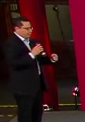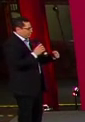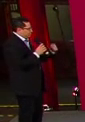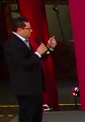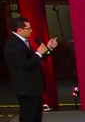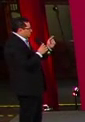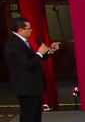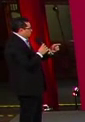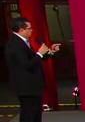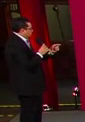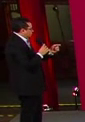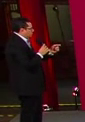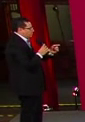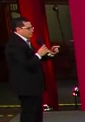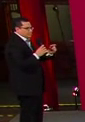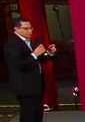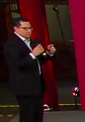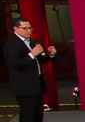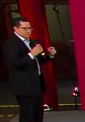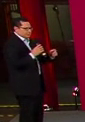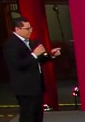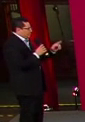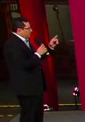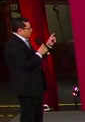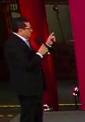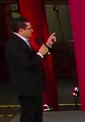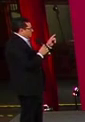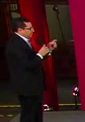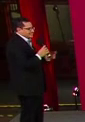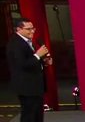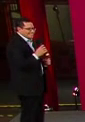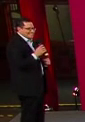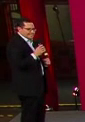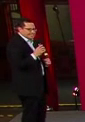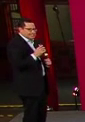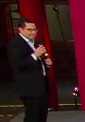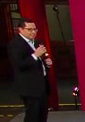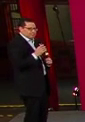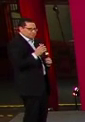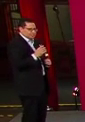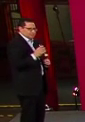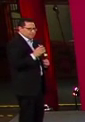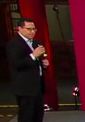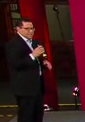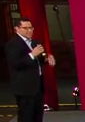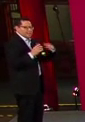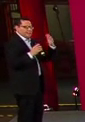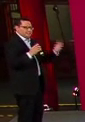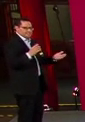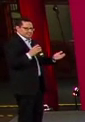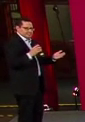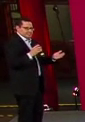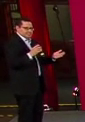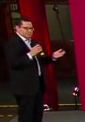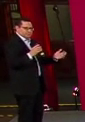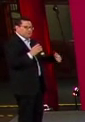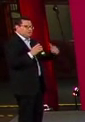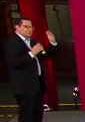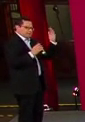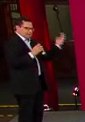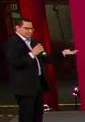landscape. As we can see, we've been observing a decrease in the proportions